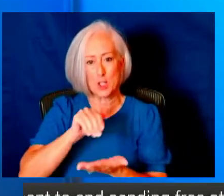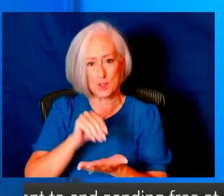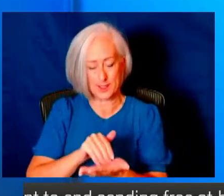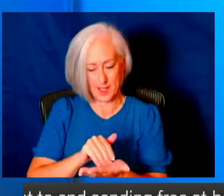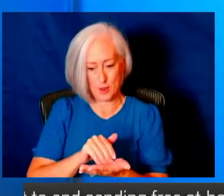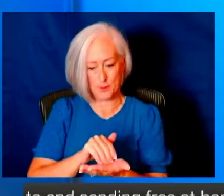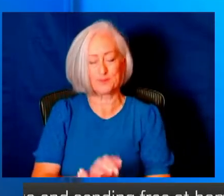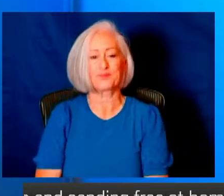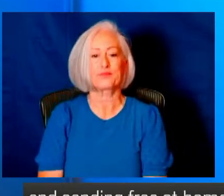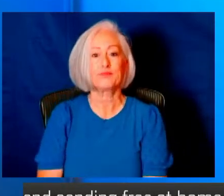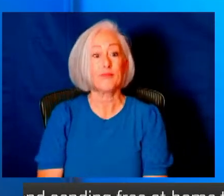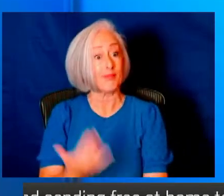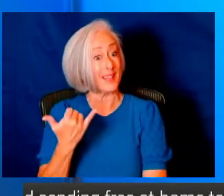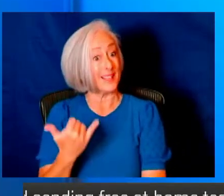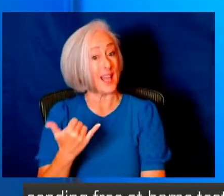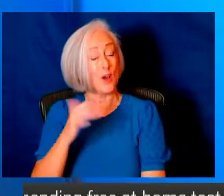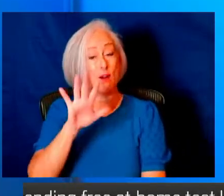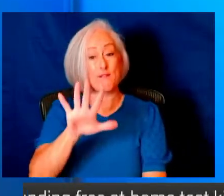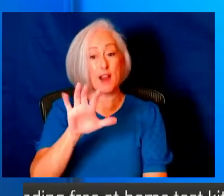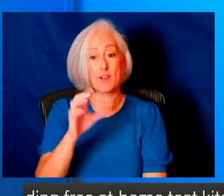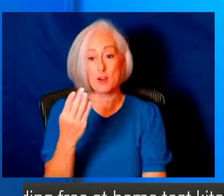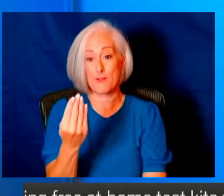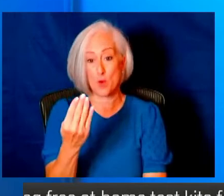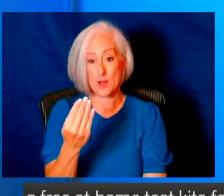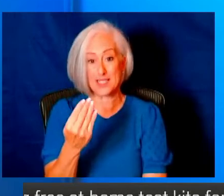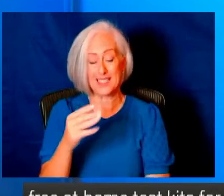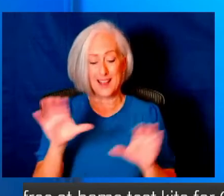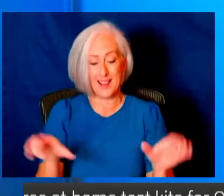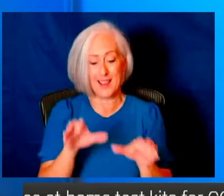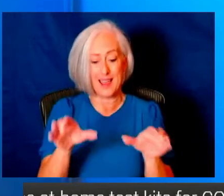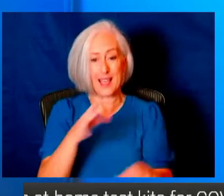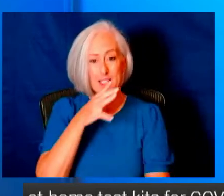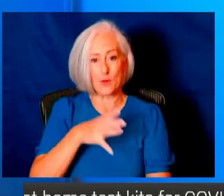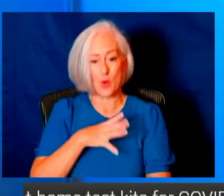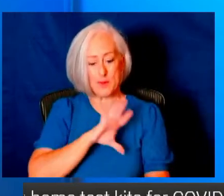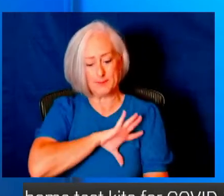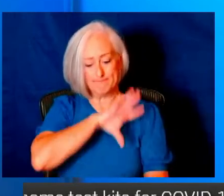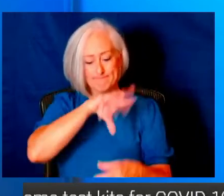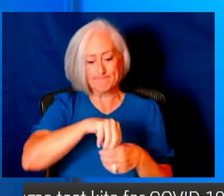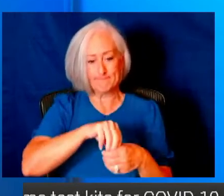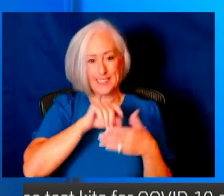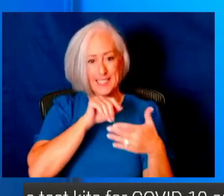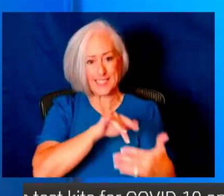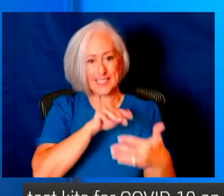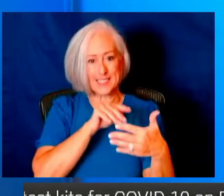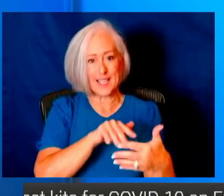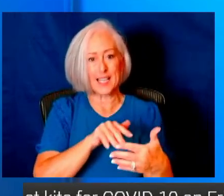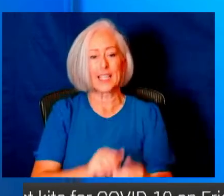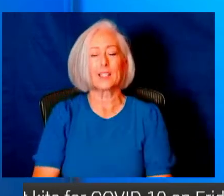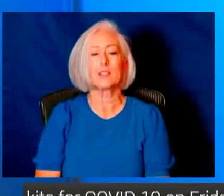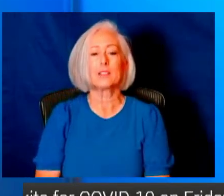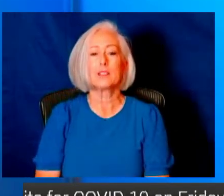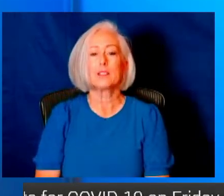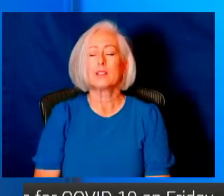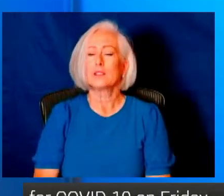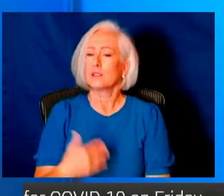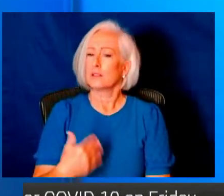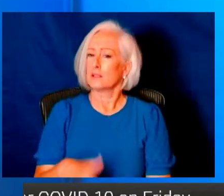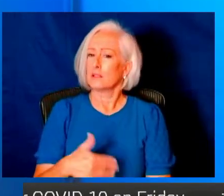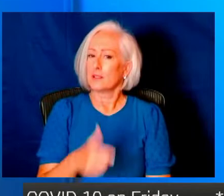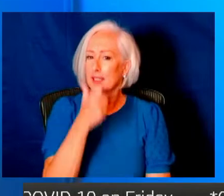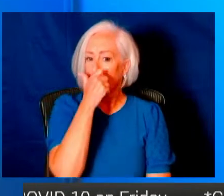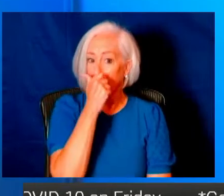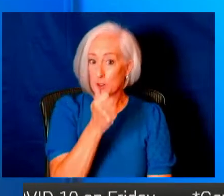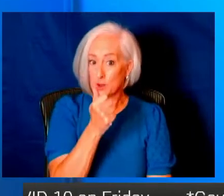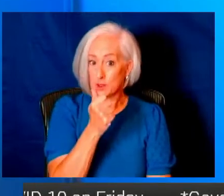have 514 active women in the study. And it's interesting because some of the things we see here in Kansas